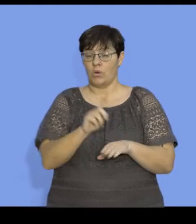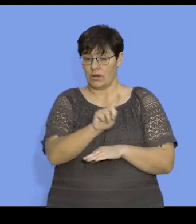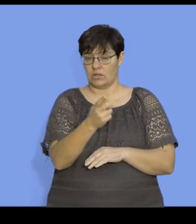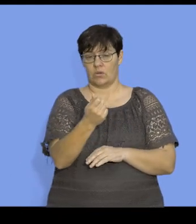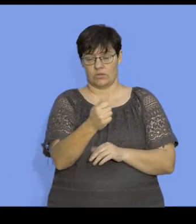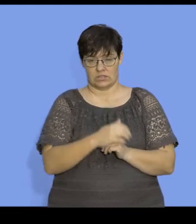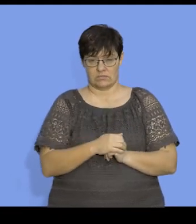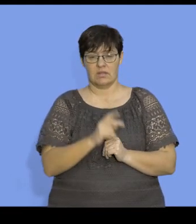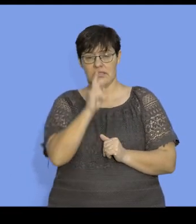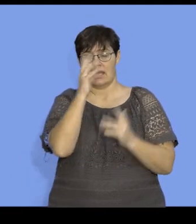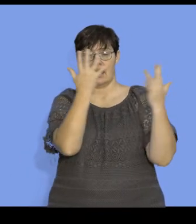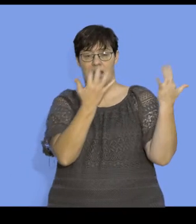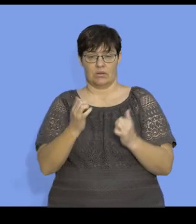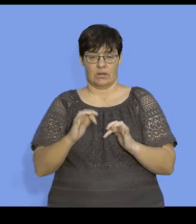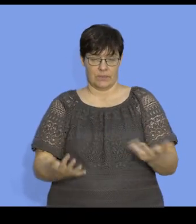my calculation.